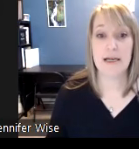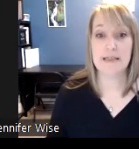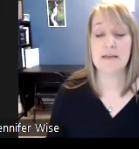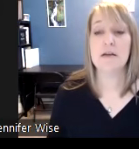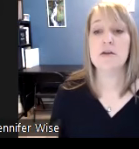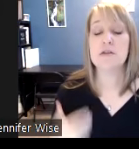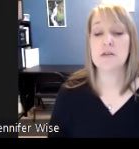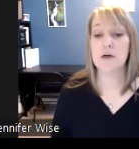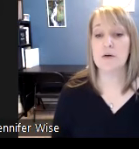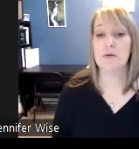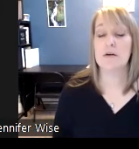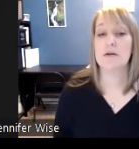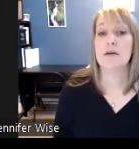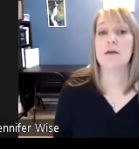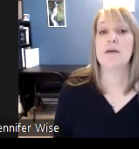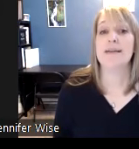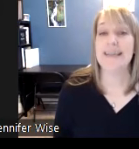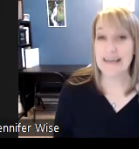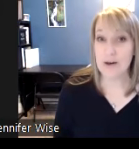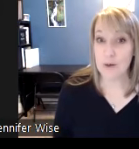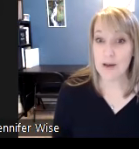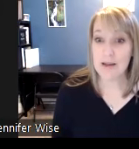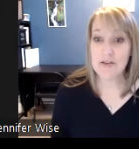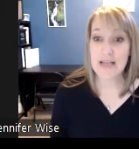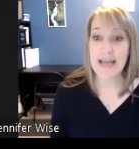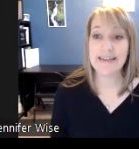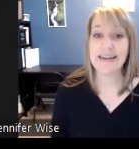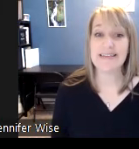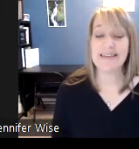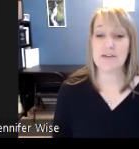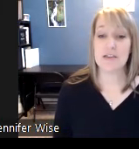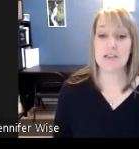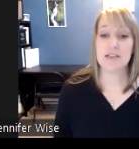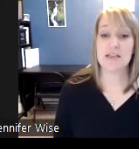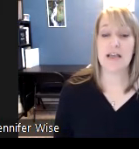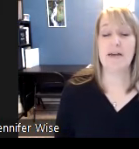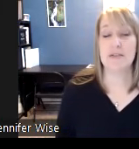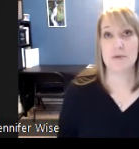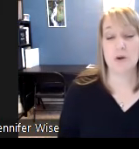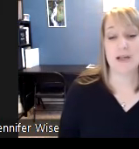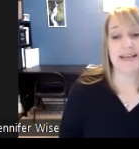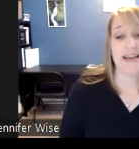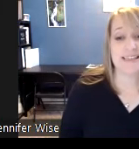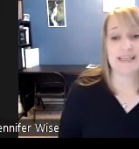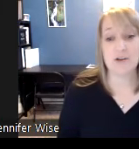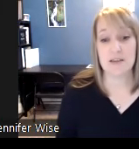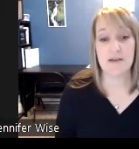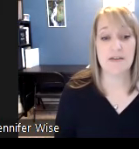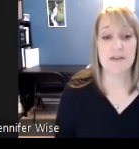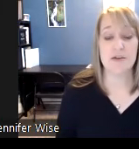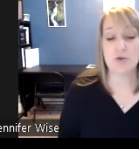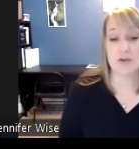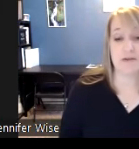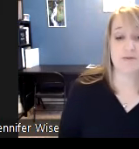All right. So now years ending in single digits that have a 0, like